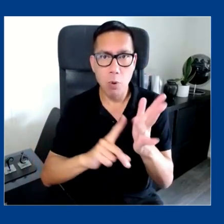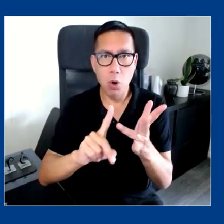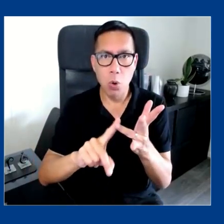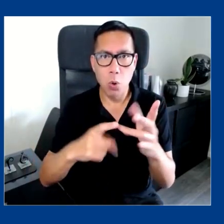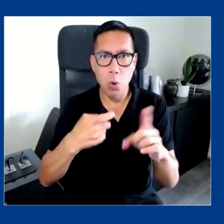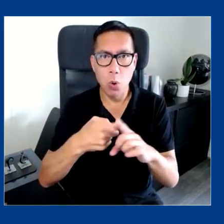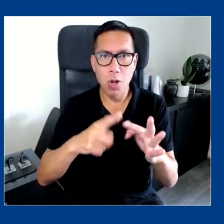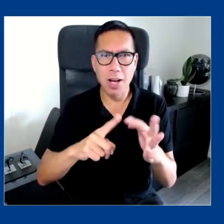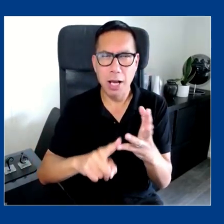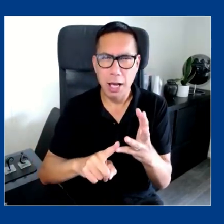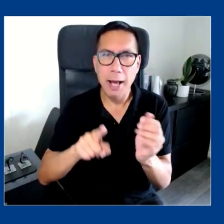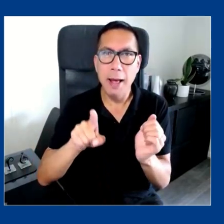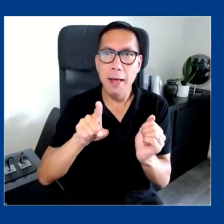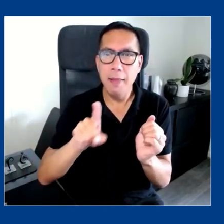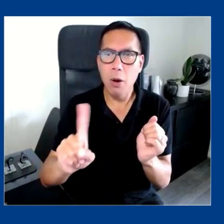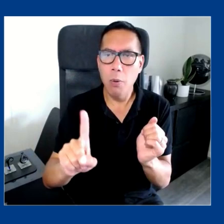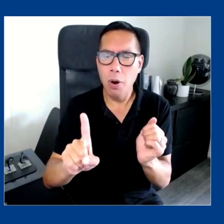planting